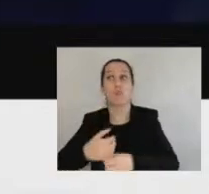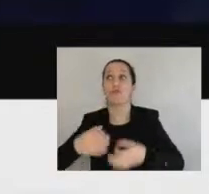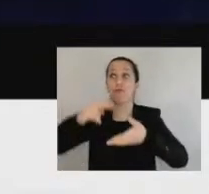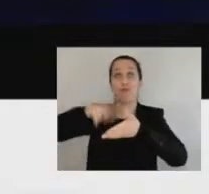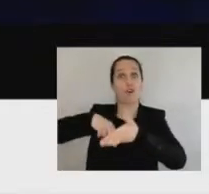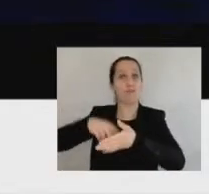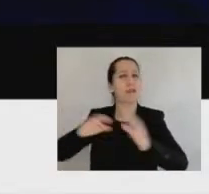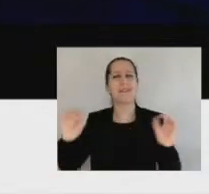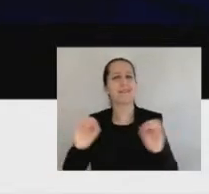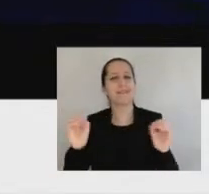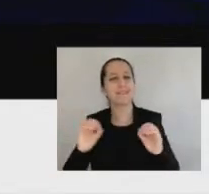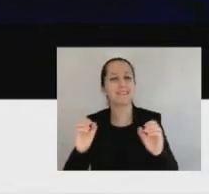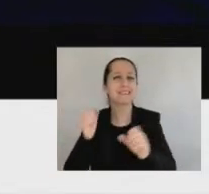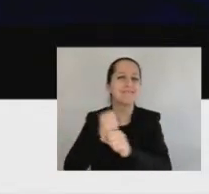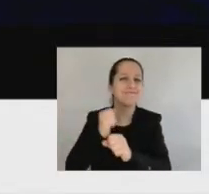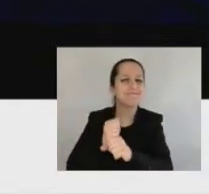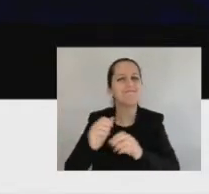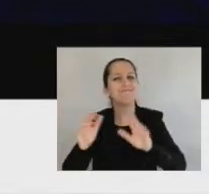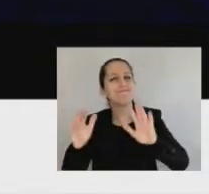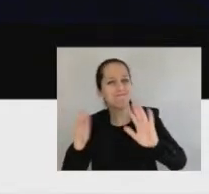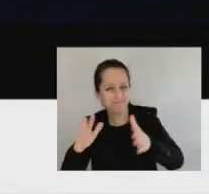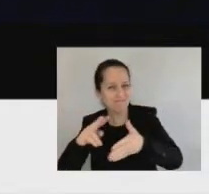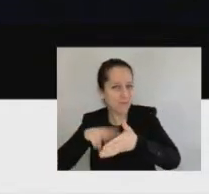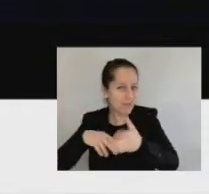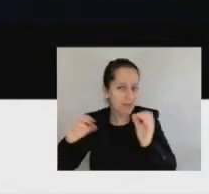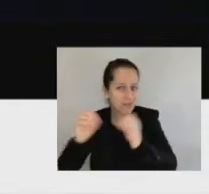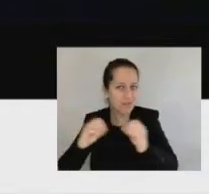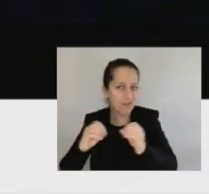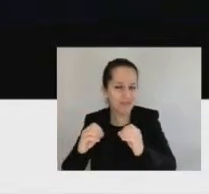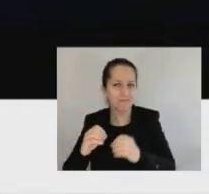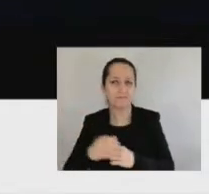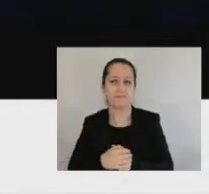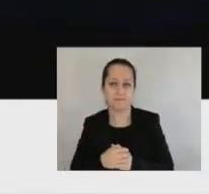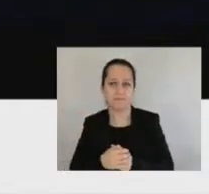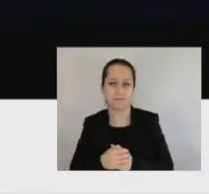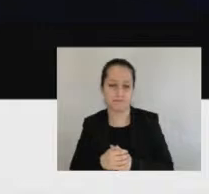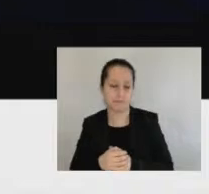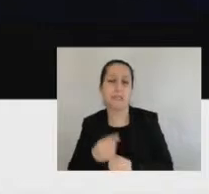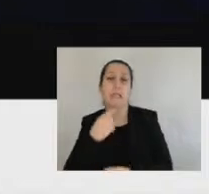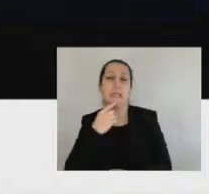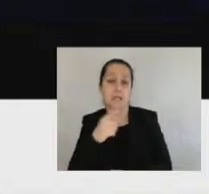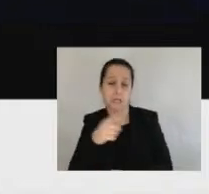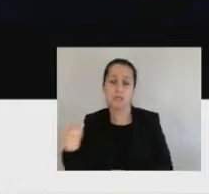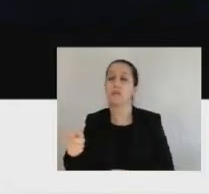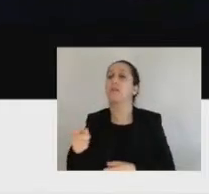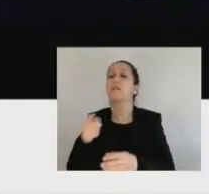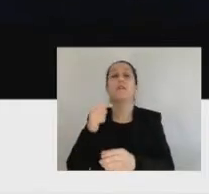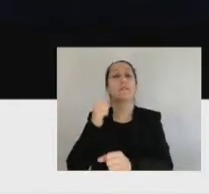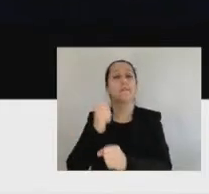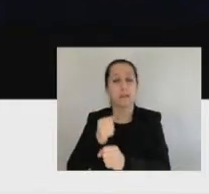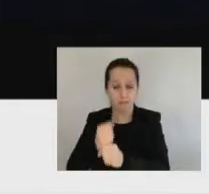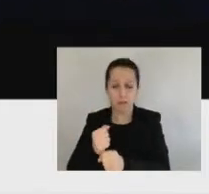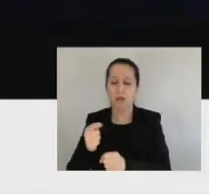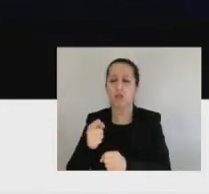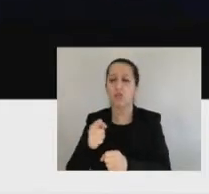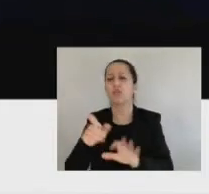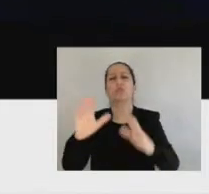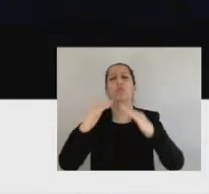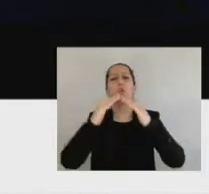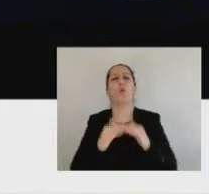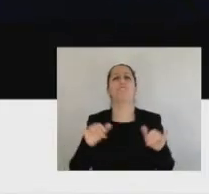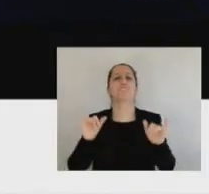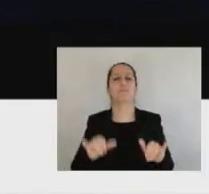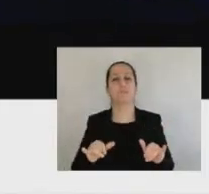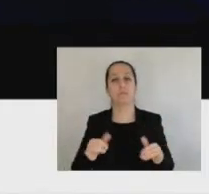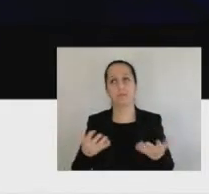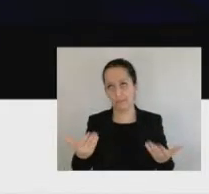informal jobs, many non-compliances. It was impossible to comply for those that have